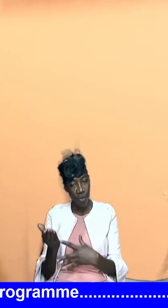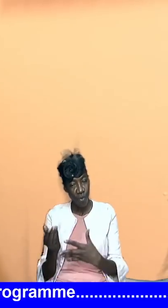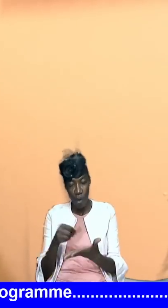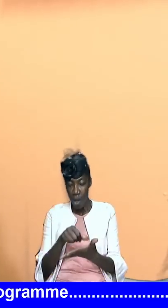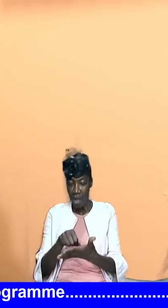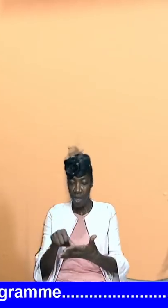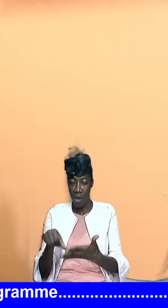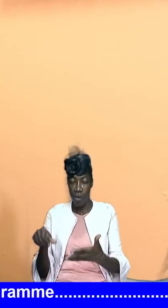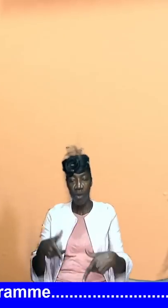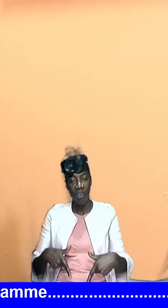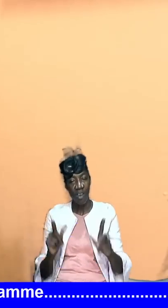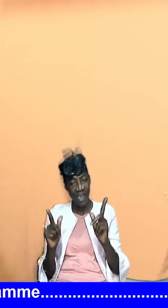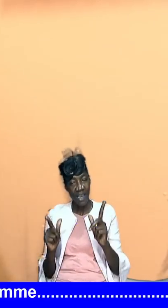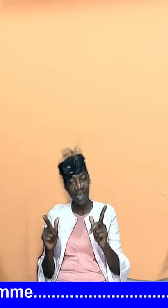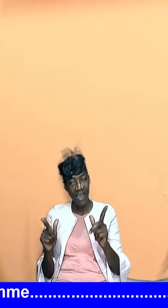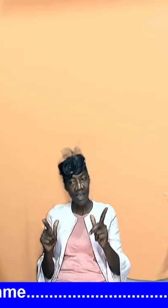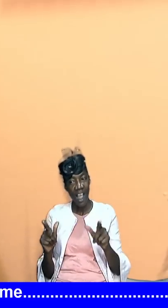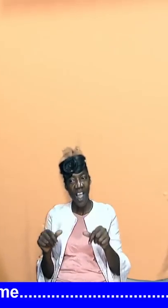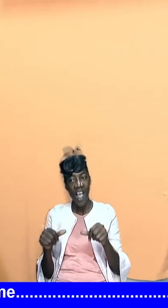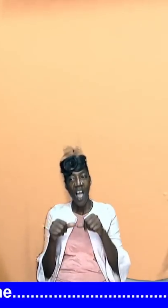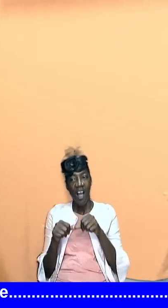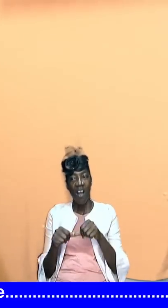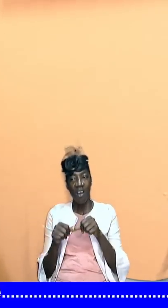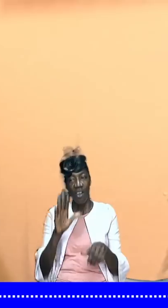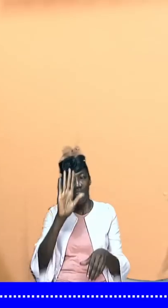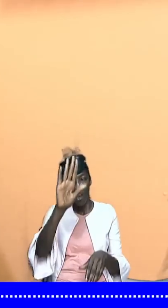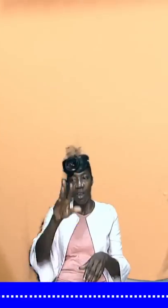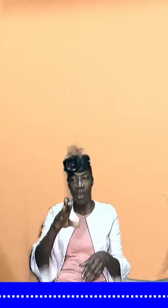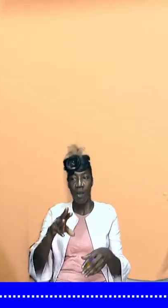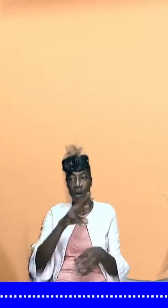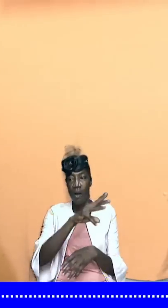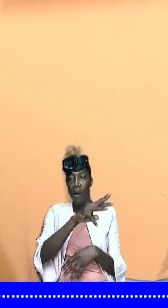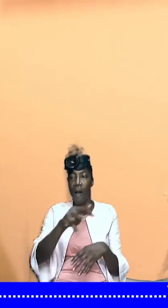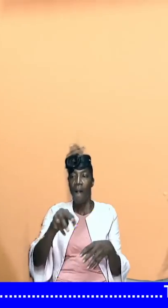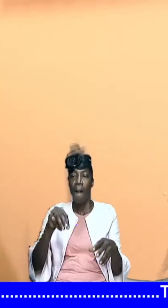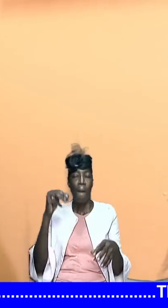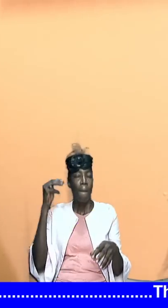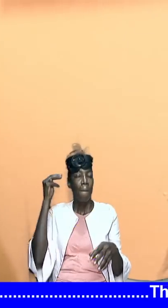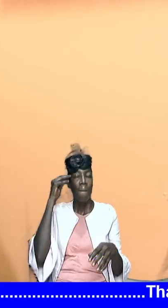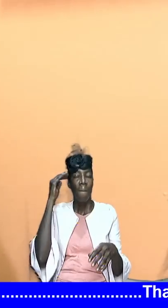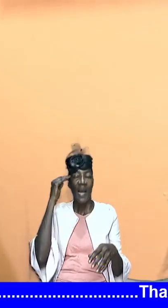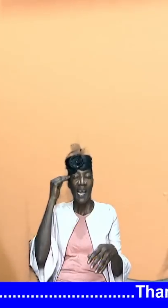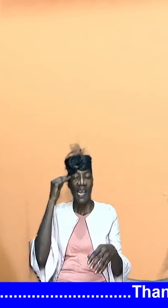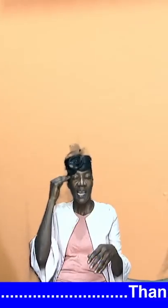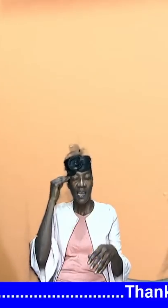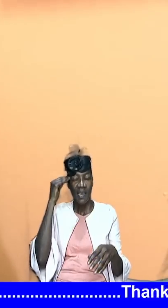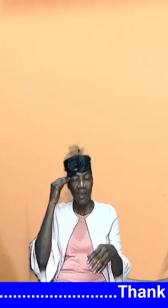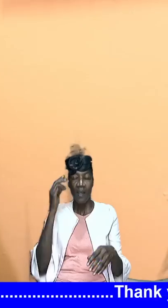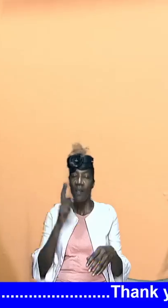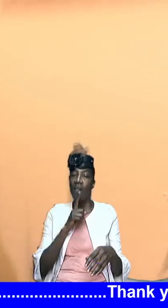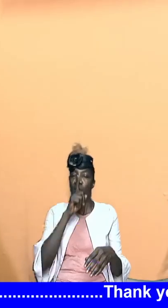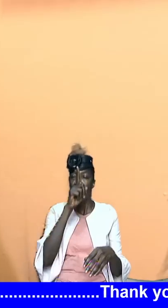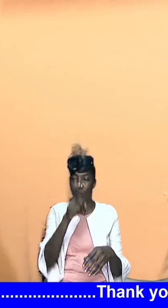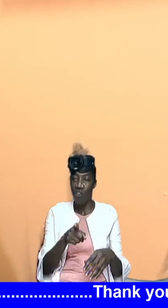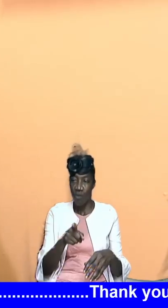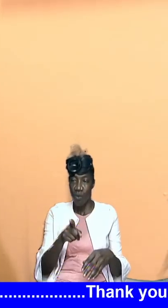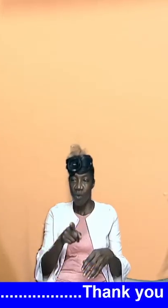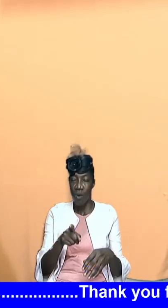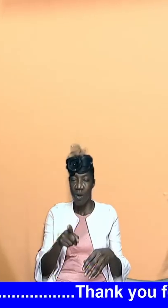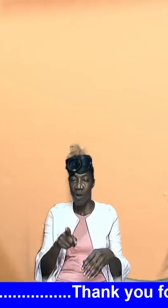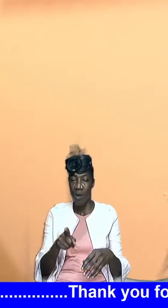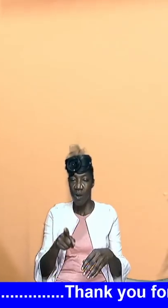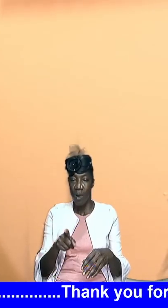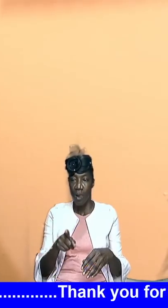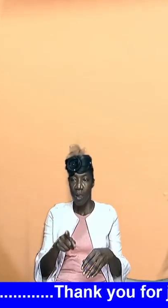and let it solidify in your mind and in your system, and be sure to reinforce in